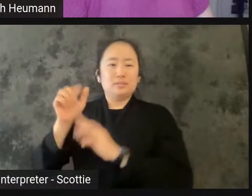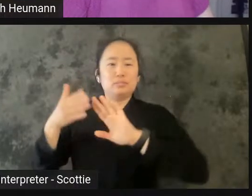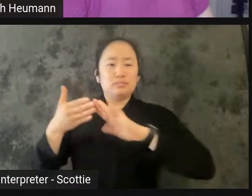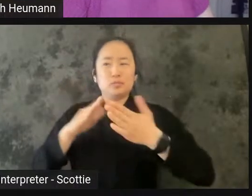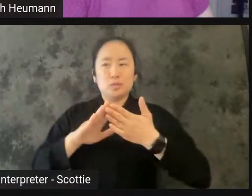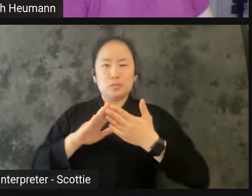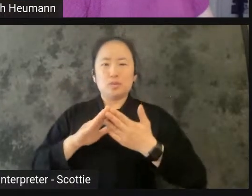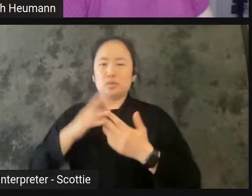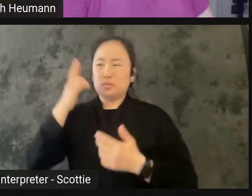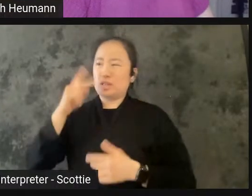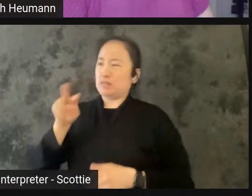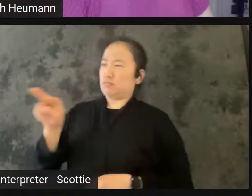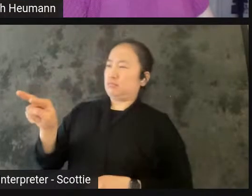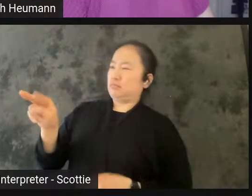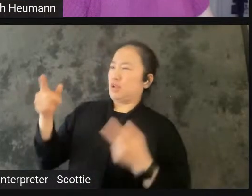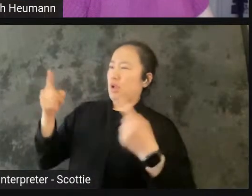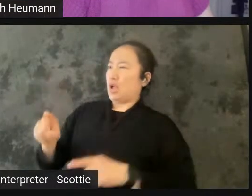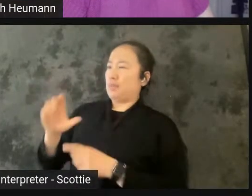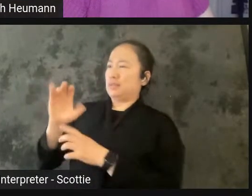were not